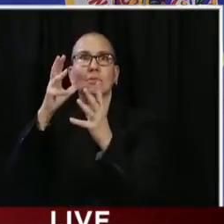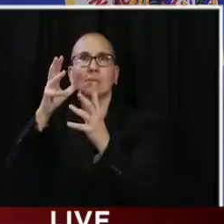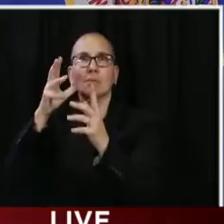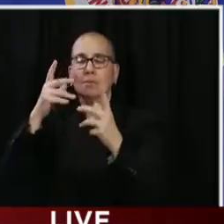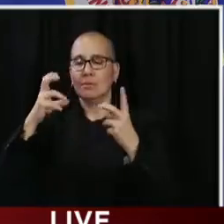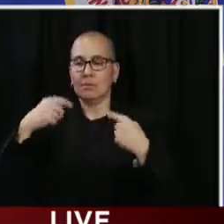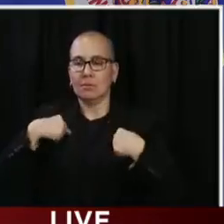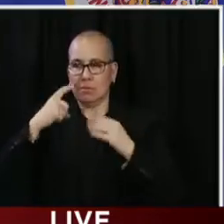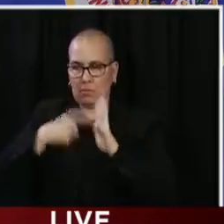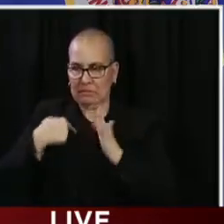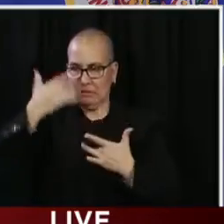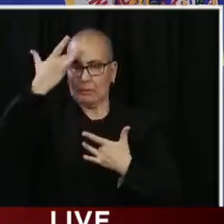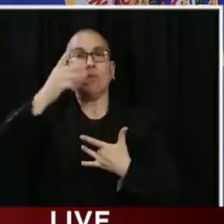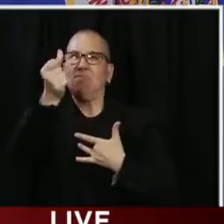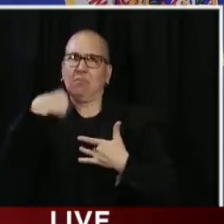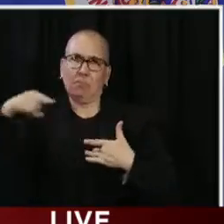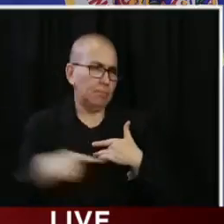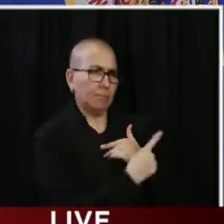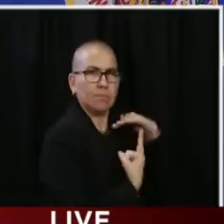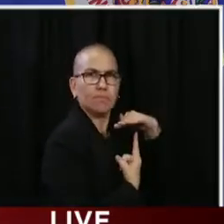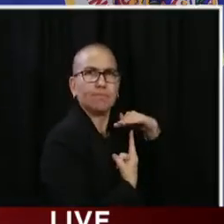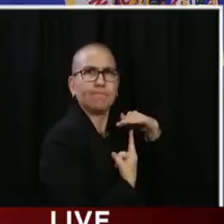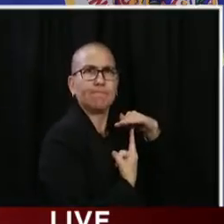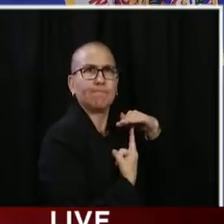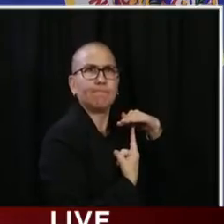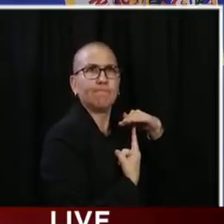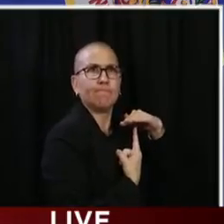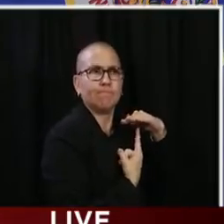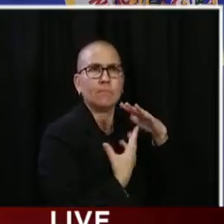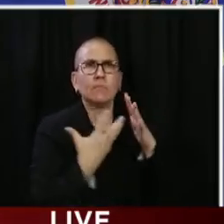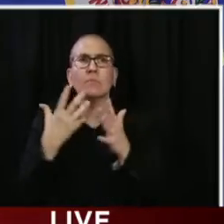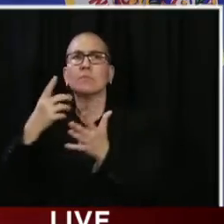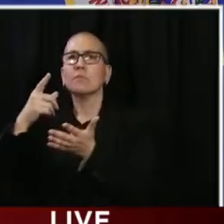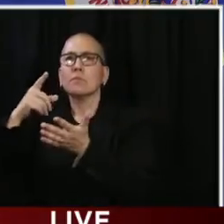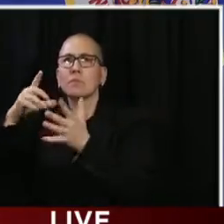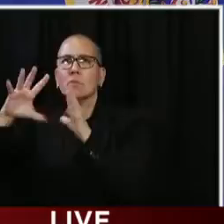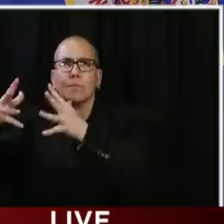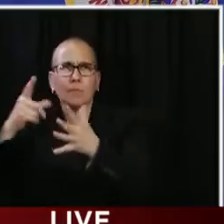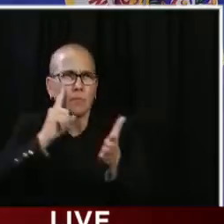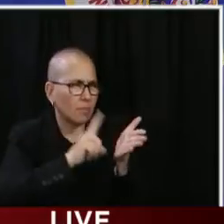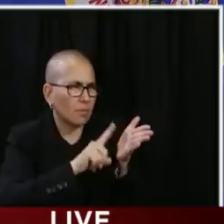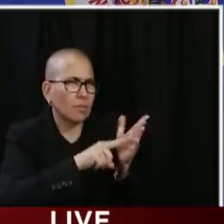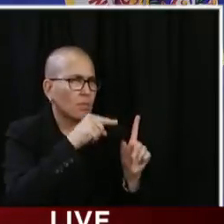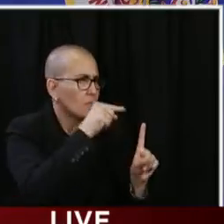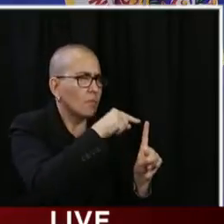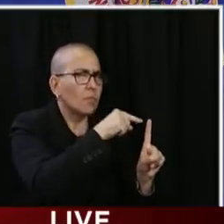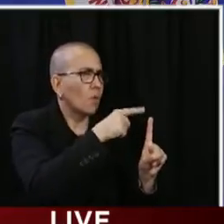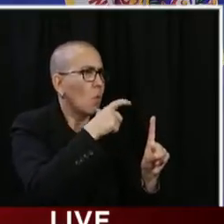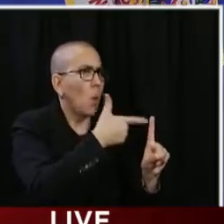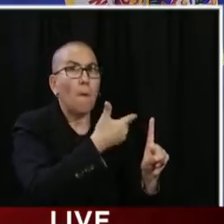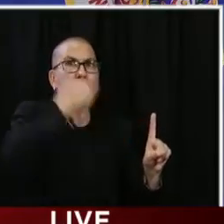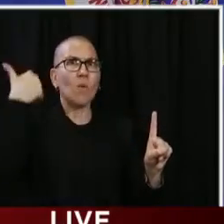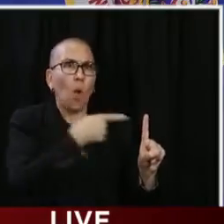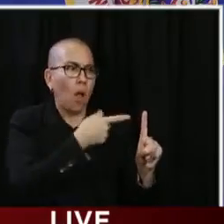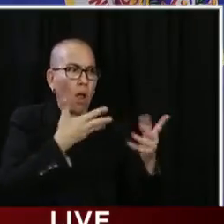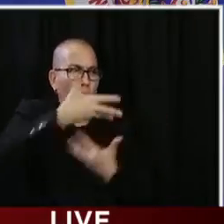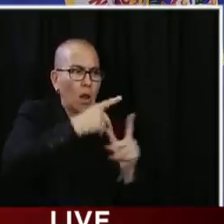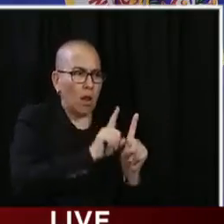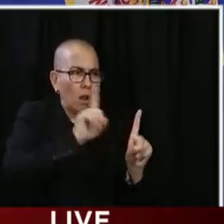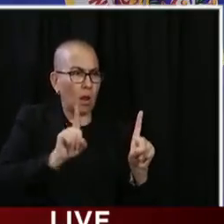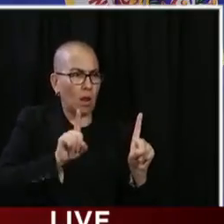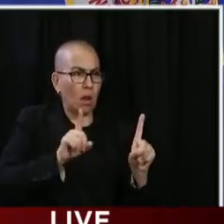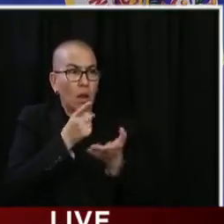disease investigation, the case investigations to find the people who were in close contact, isolate and quarantine those folks, control those